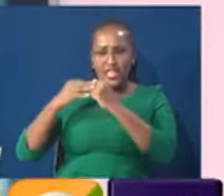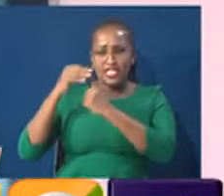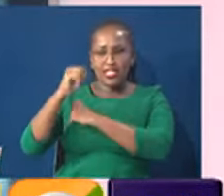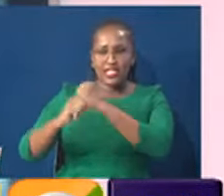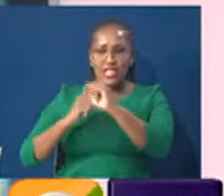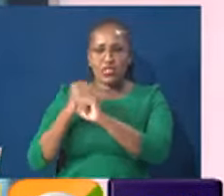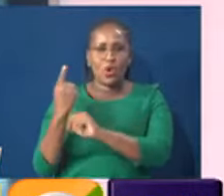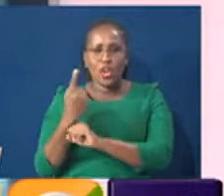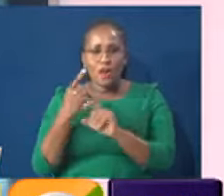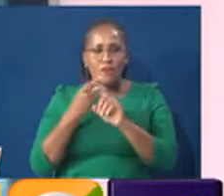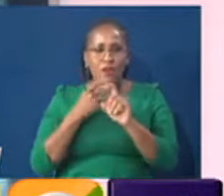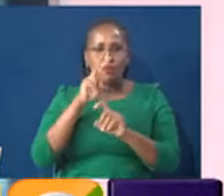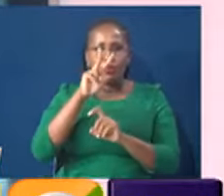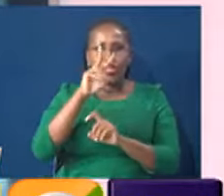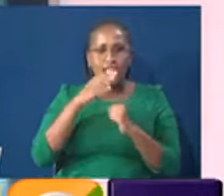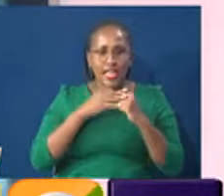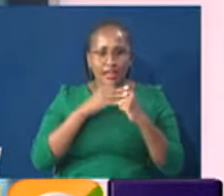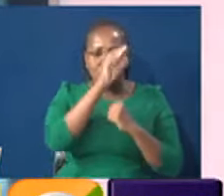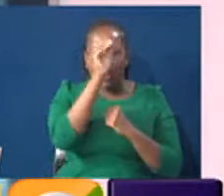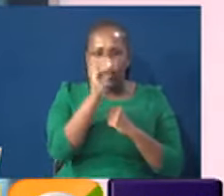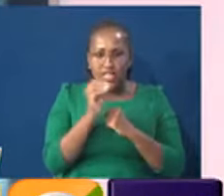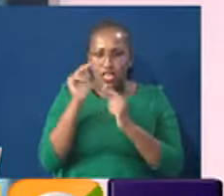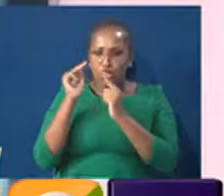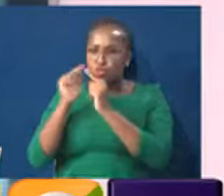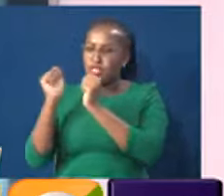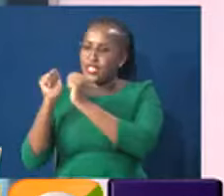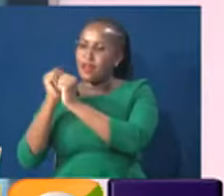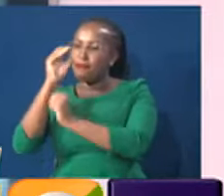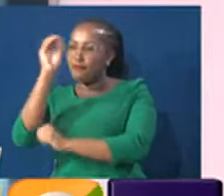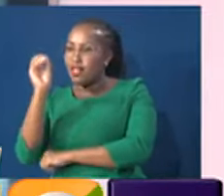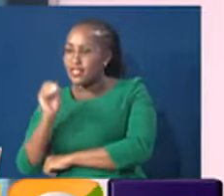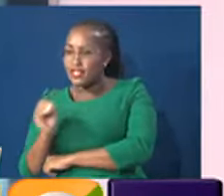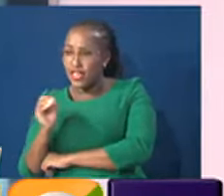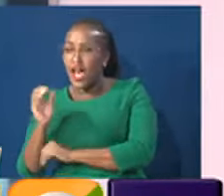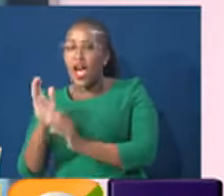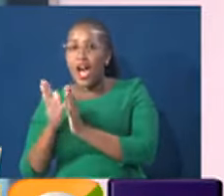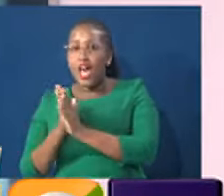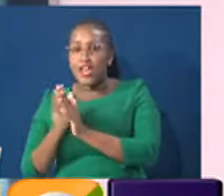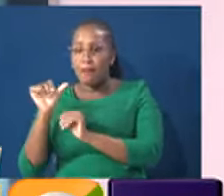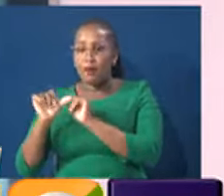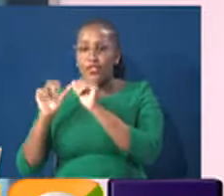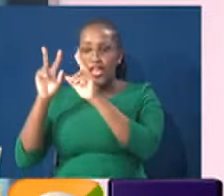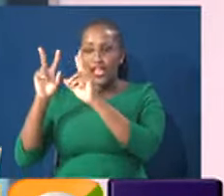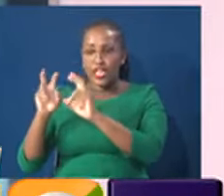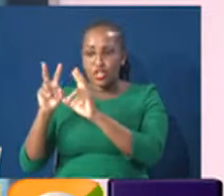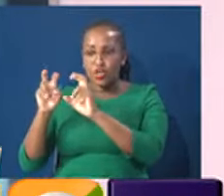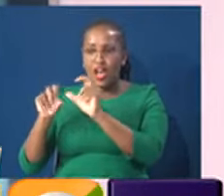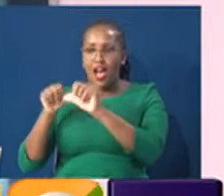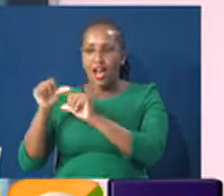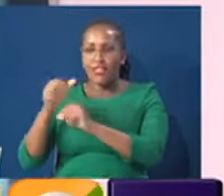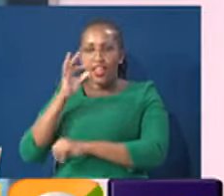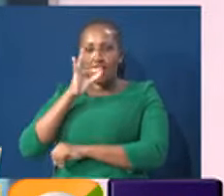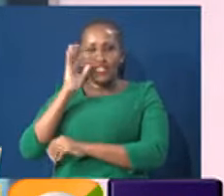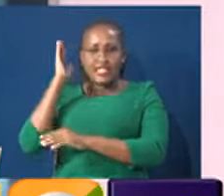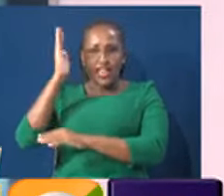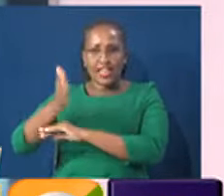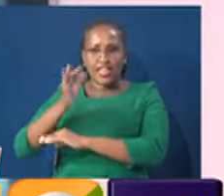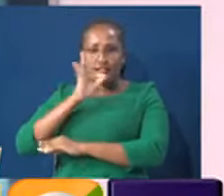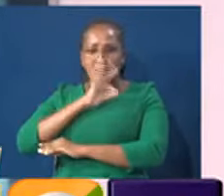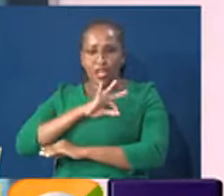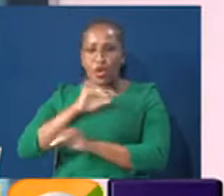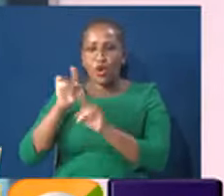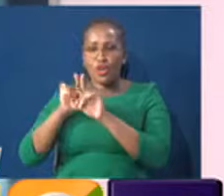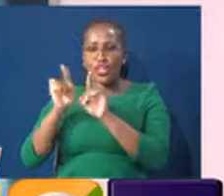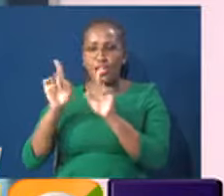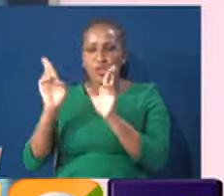from 28% to 10%. No. And on the issue of foreign direct investment, it had stagnated